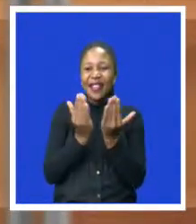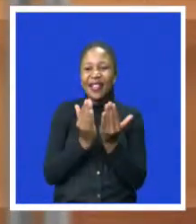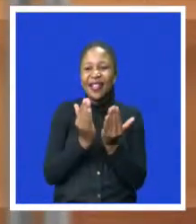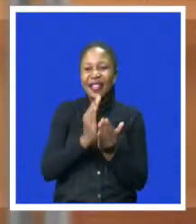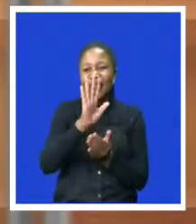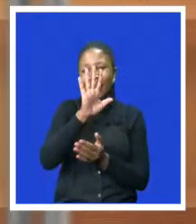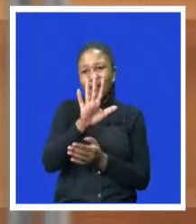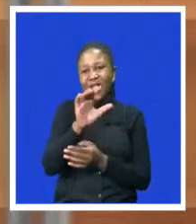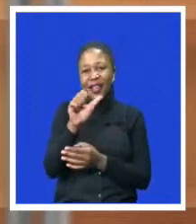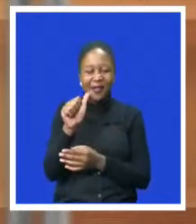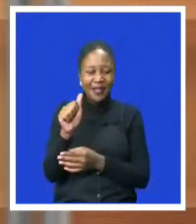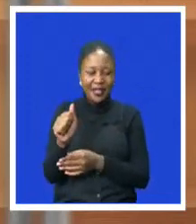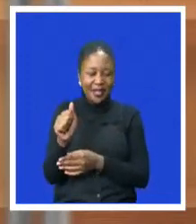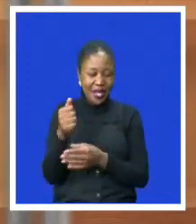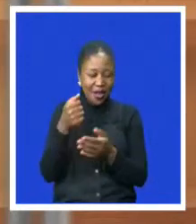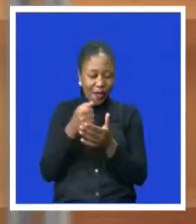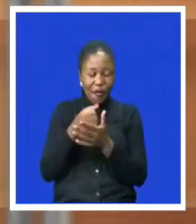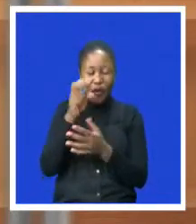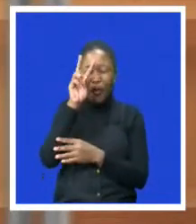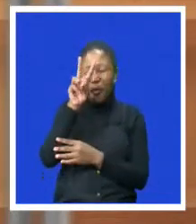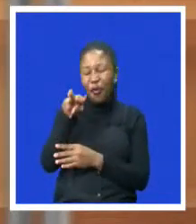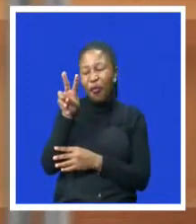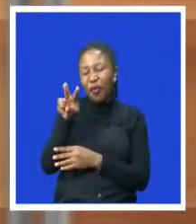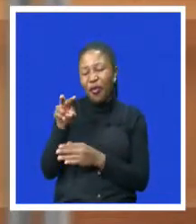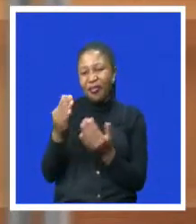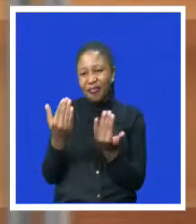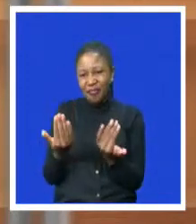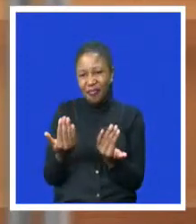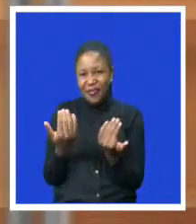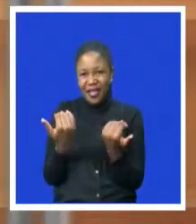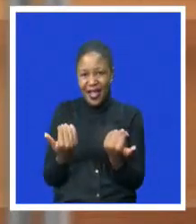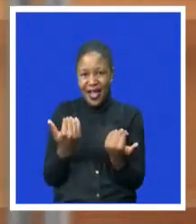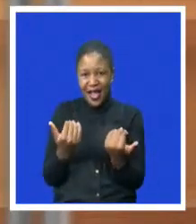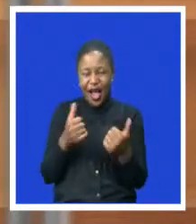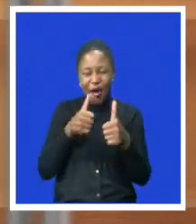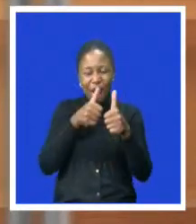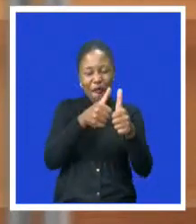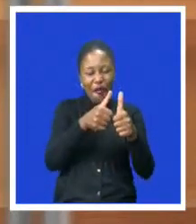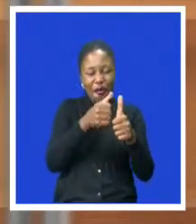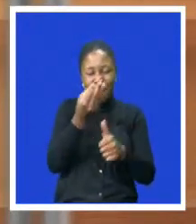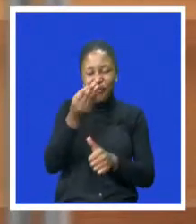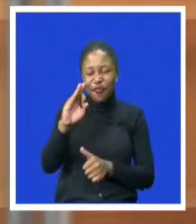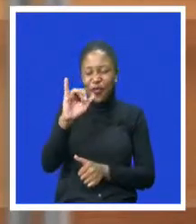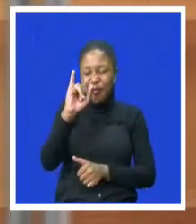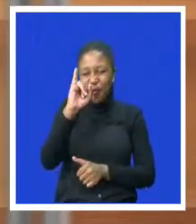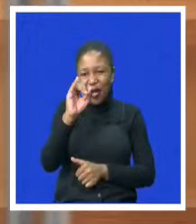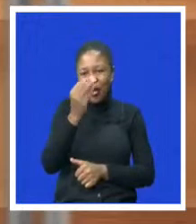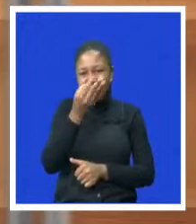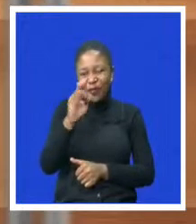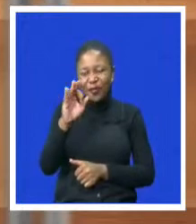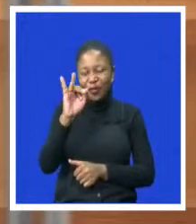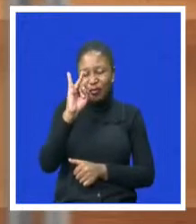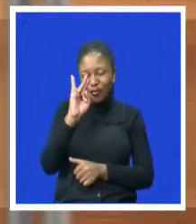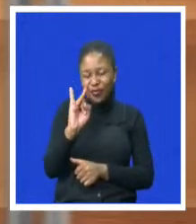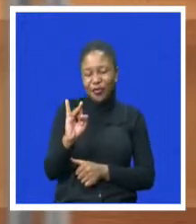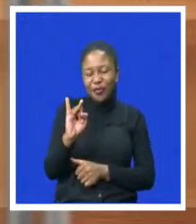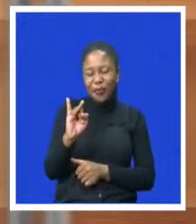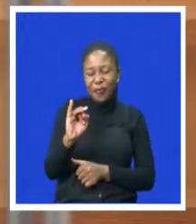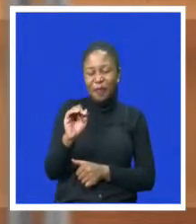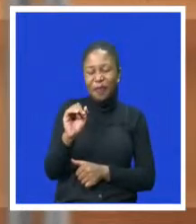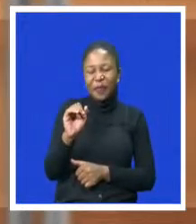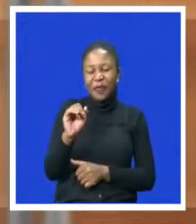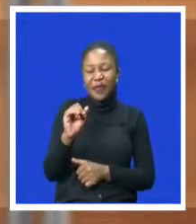the Form 1, Form 4 and Form 2 classes. So if you are in the following grades, get closer to your